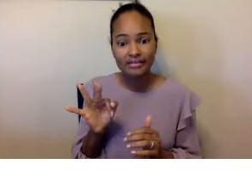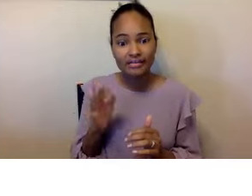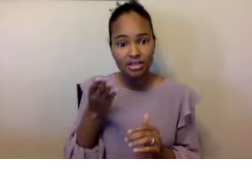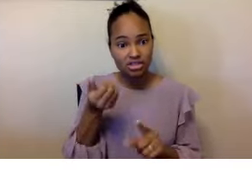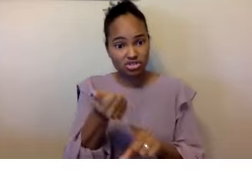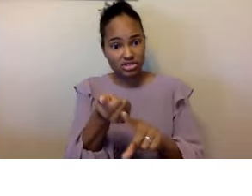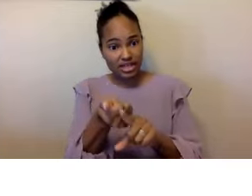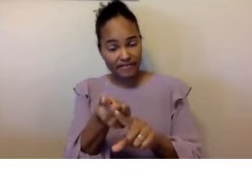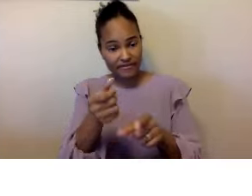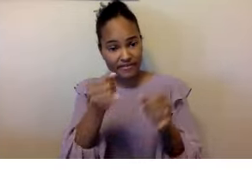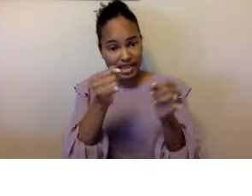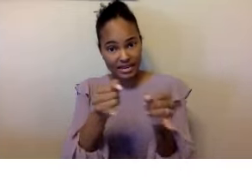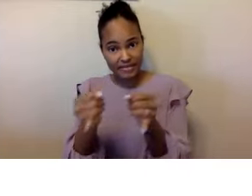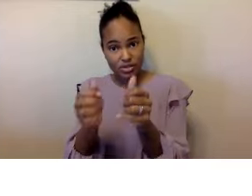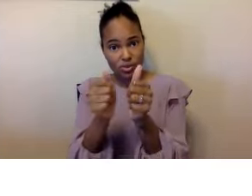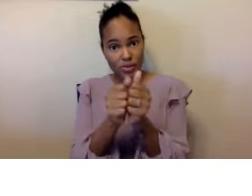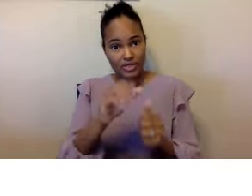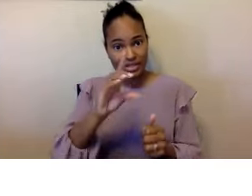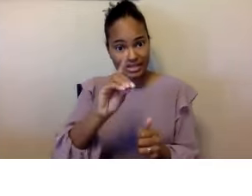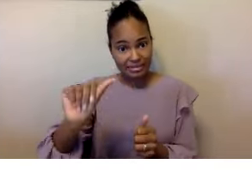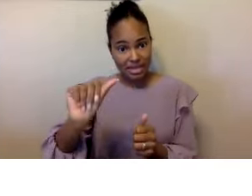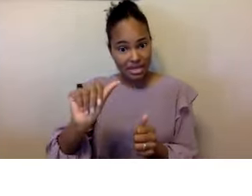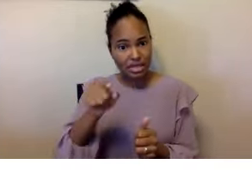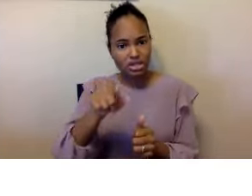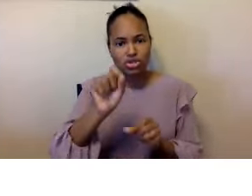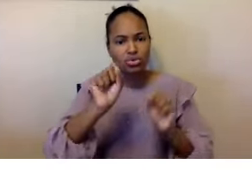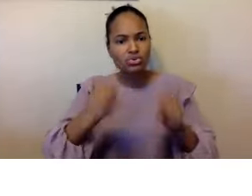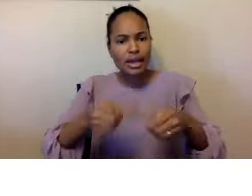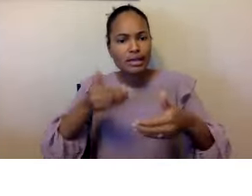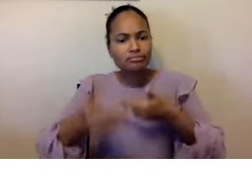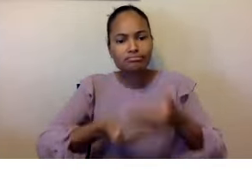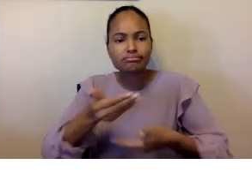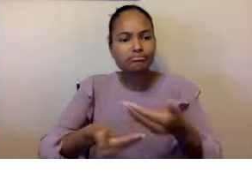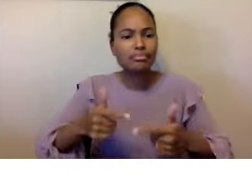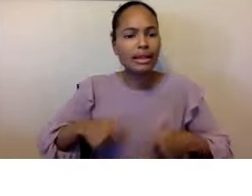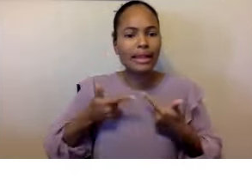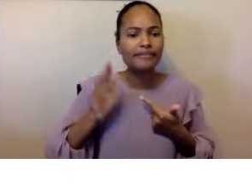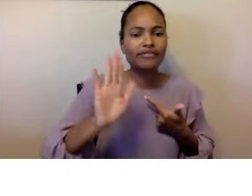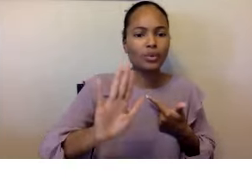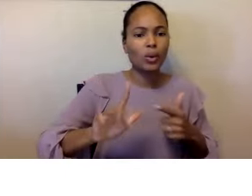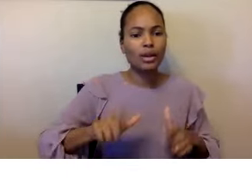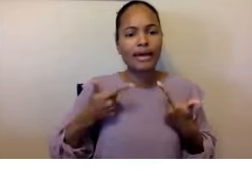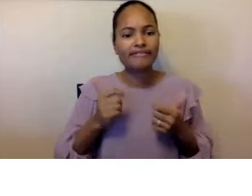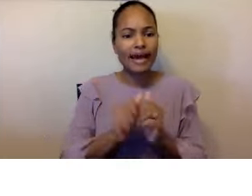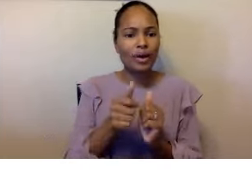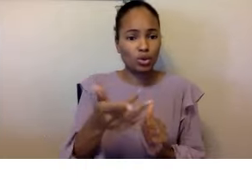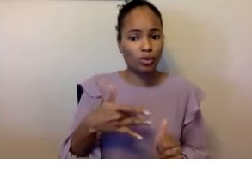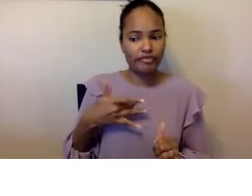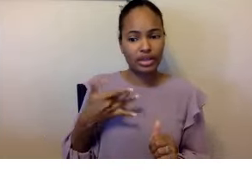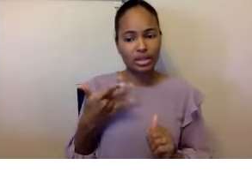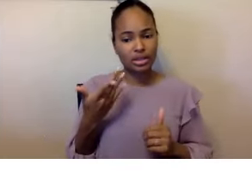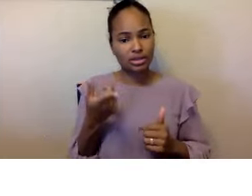a disability who is able to live the life that you want to live, I feel like that says a